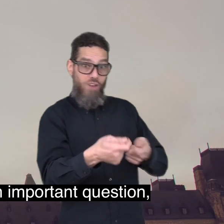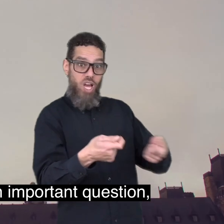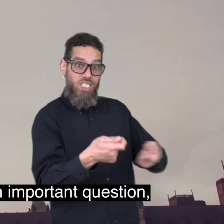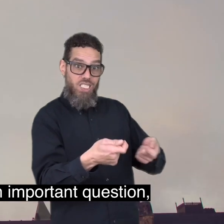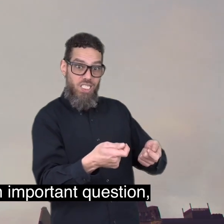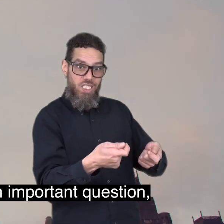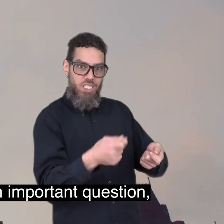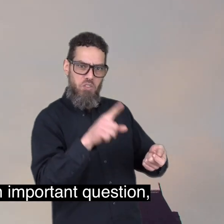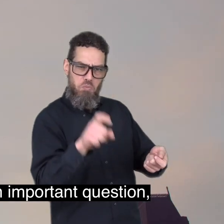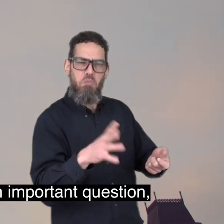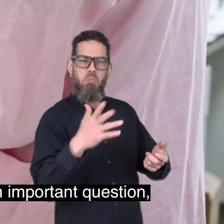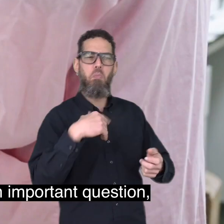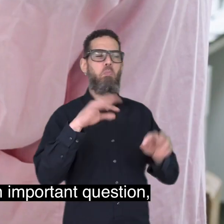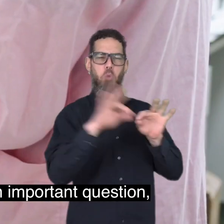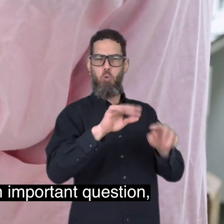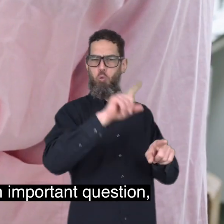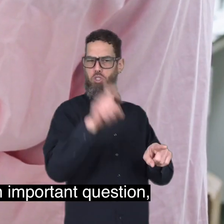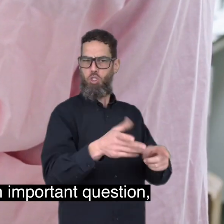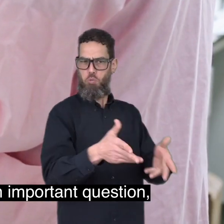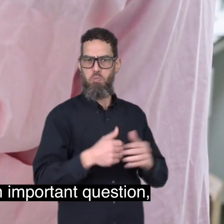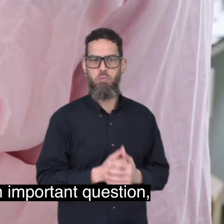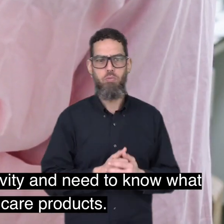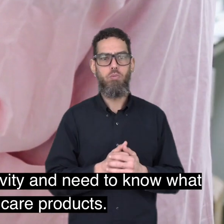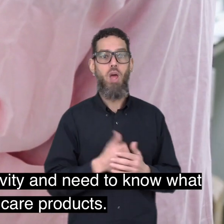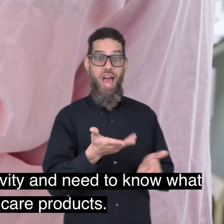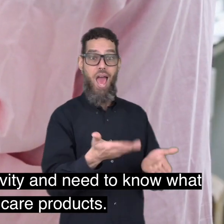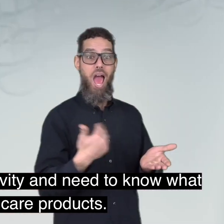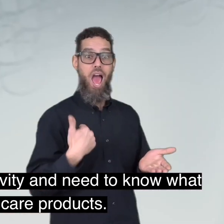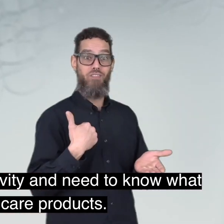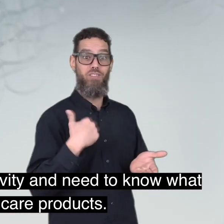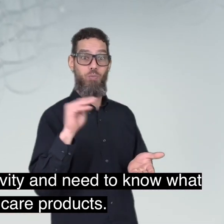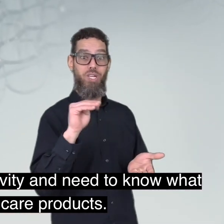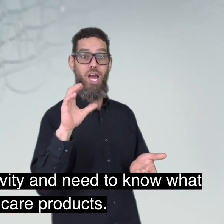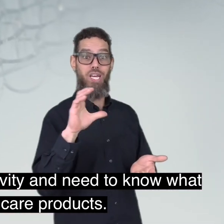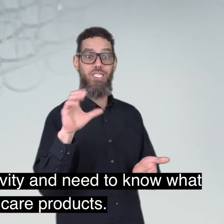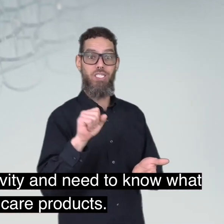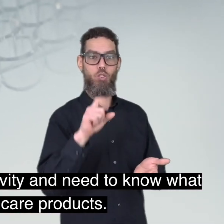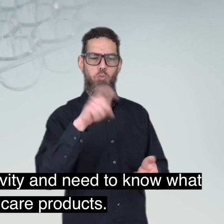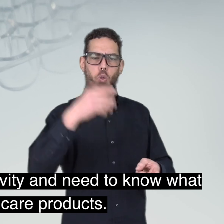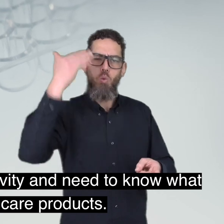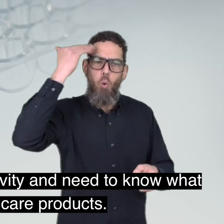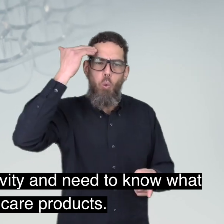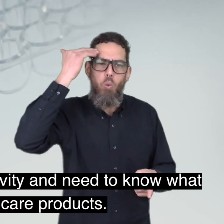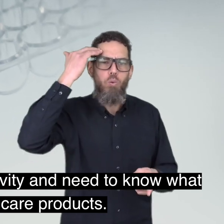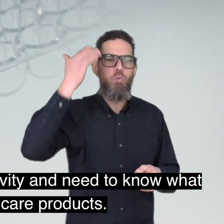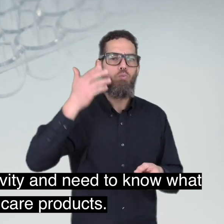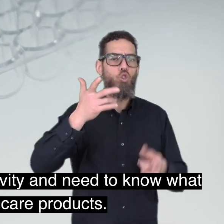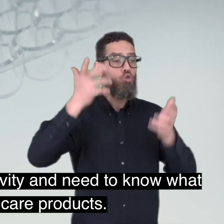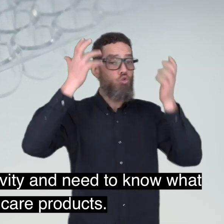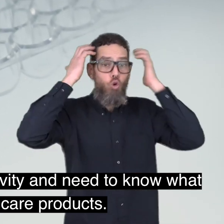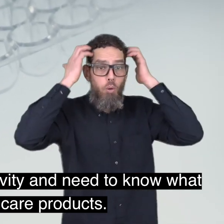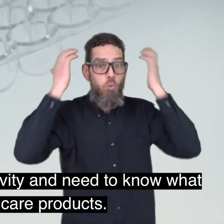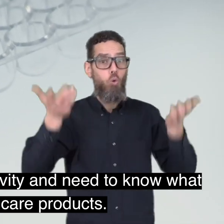regulatory status? This is an important question, especially for those who suffer from multiple chemical sensitivity and need to